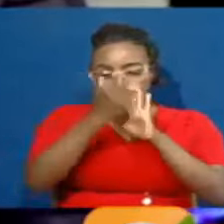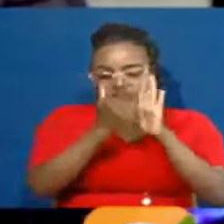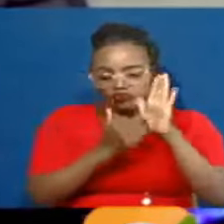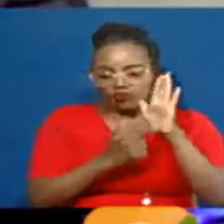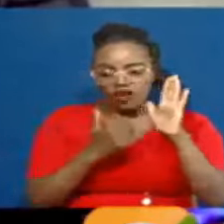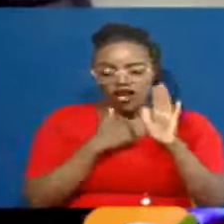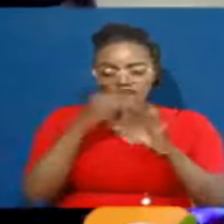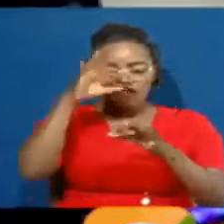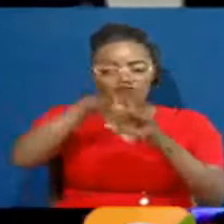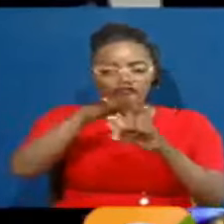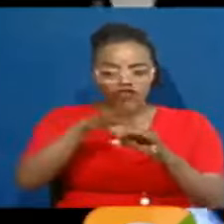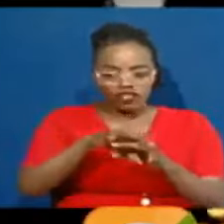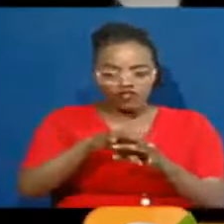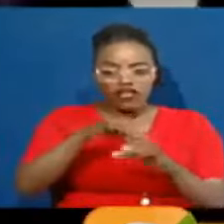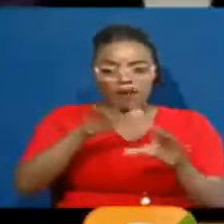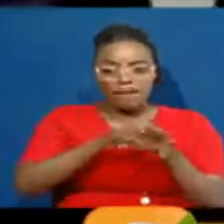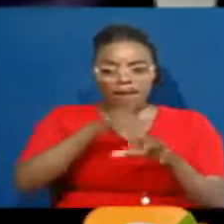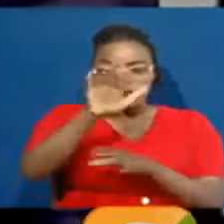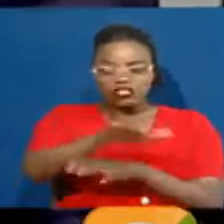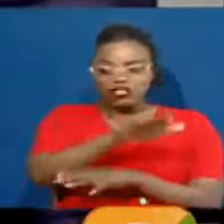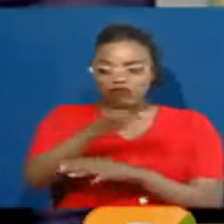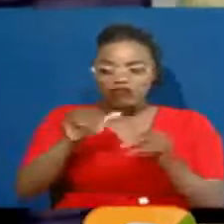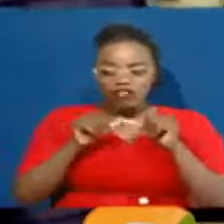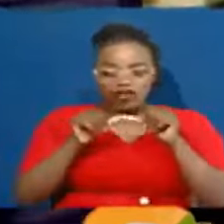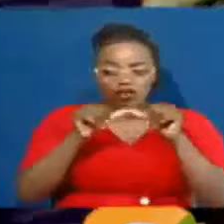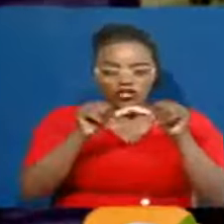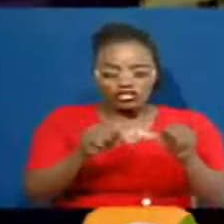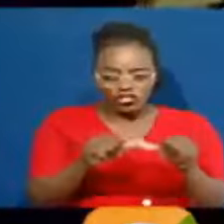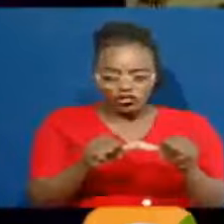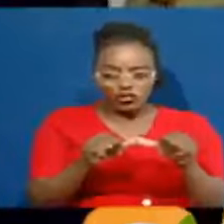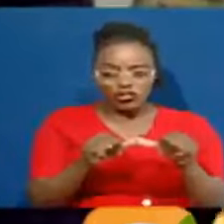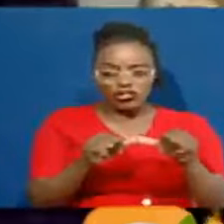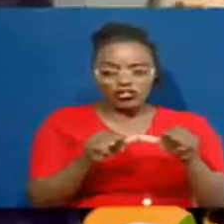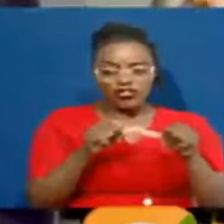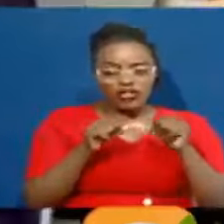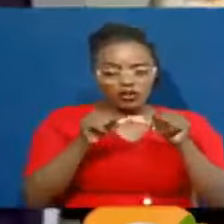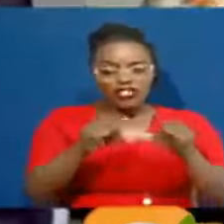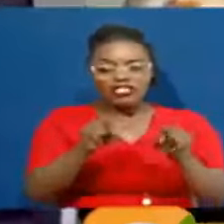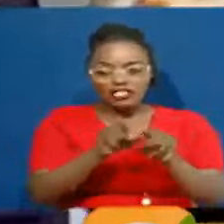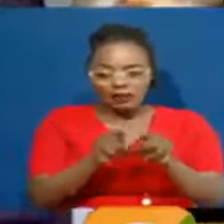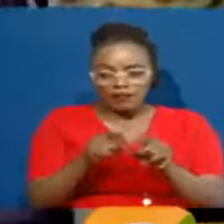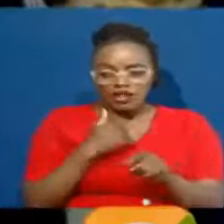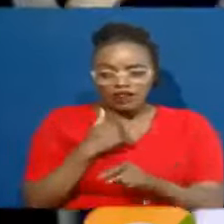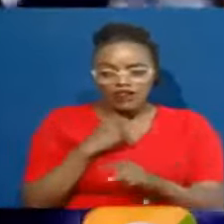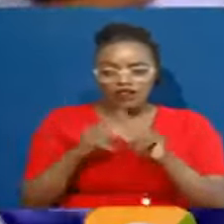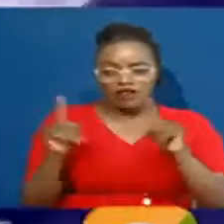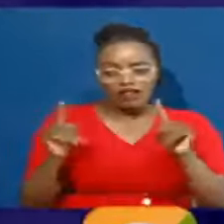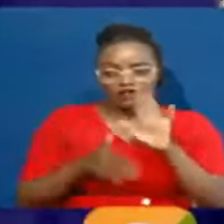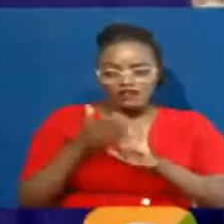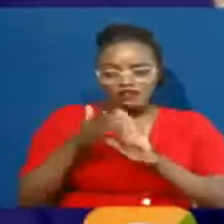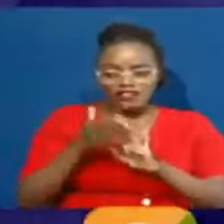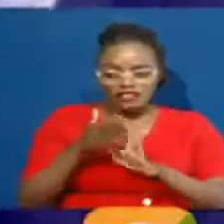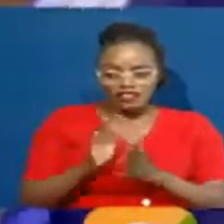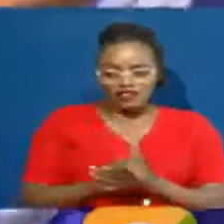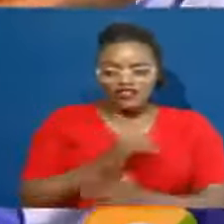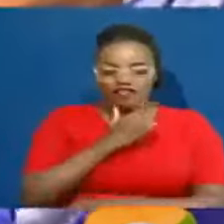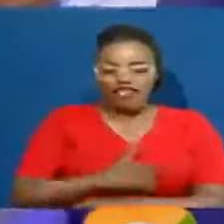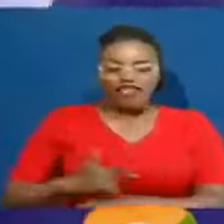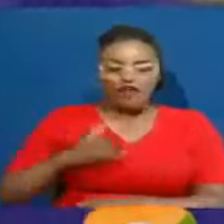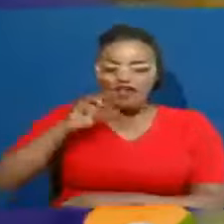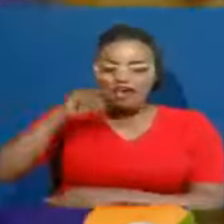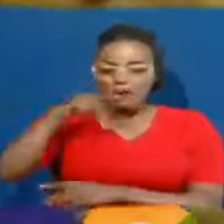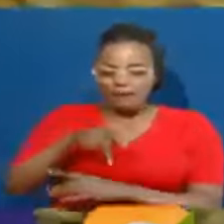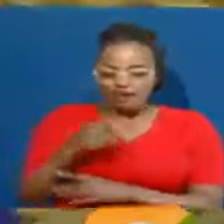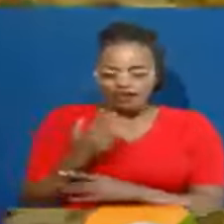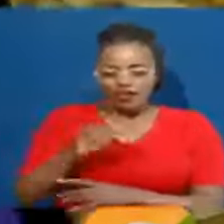been voted upon. Members of Parliament continue to come out. But very quickly, Githunguri, Member of